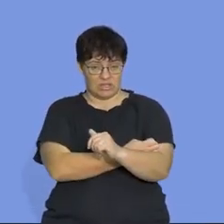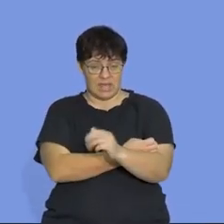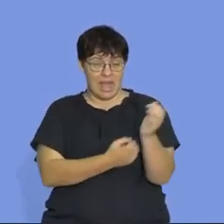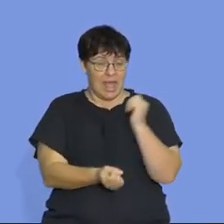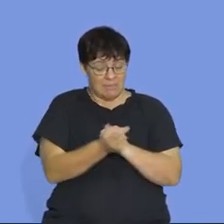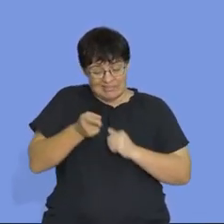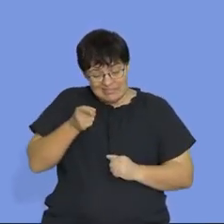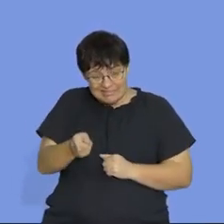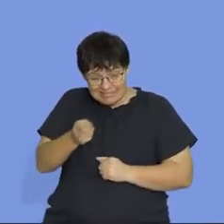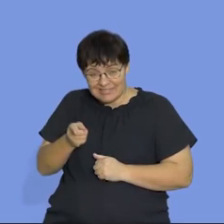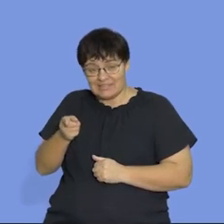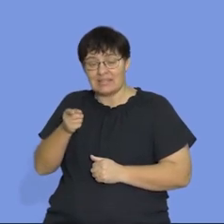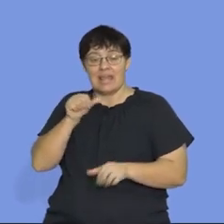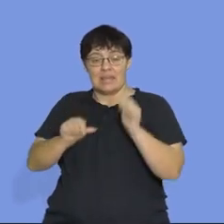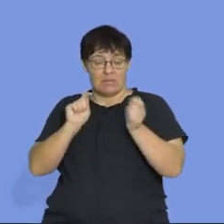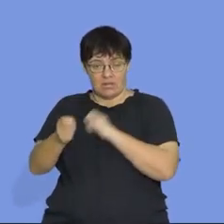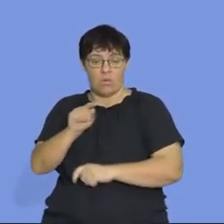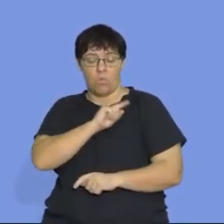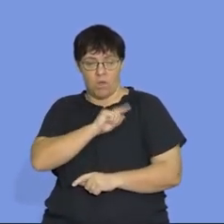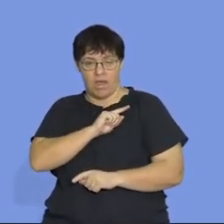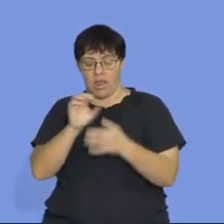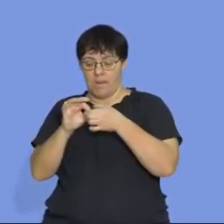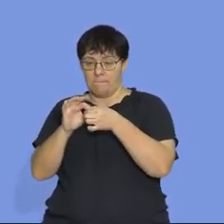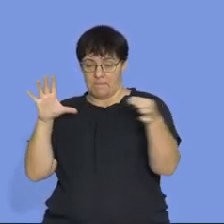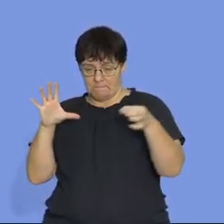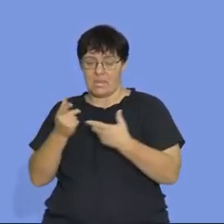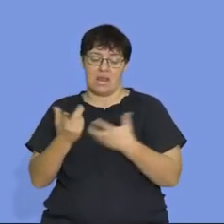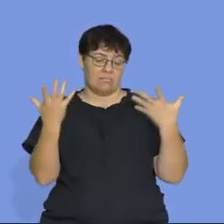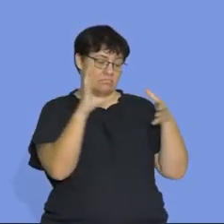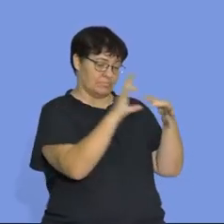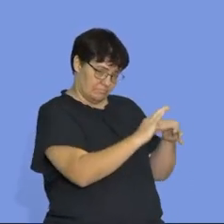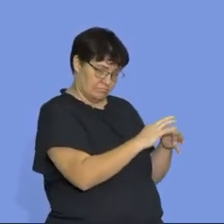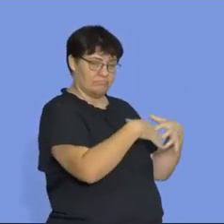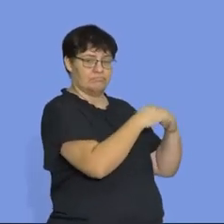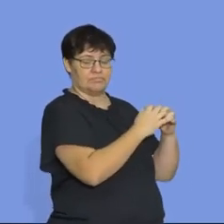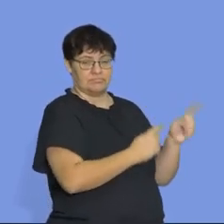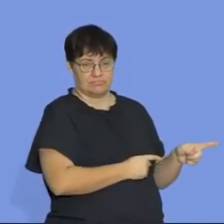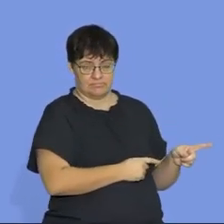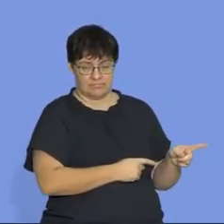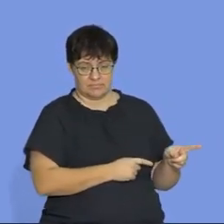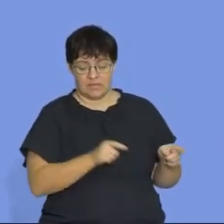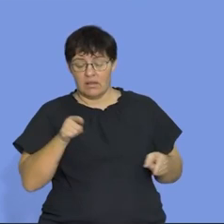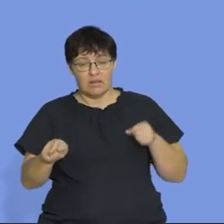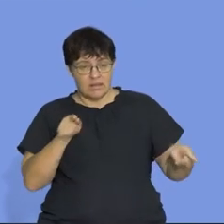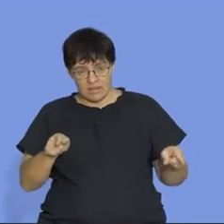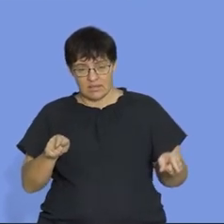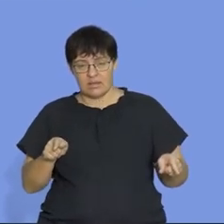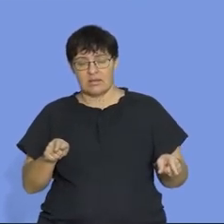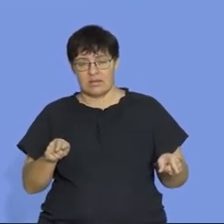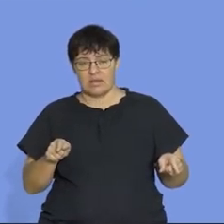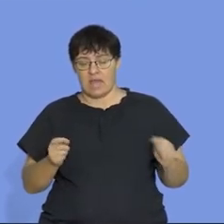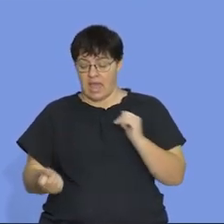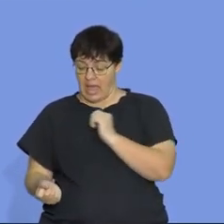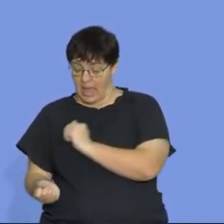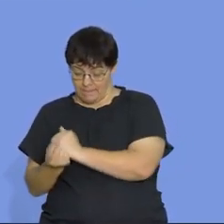reaction is due to bond breaking and bond formation. So we say these two happen subsequent to each other.